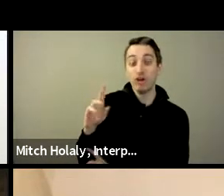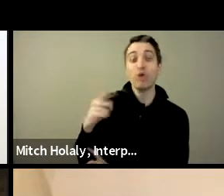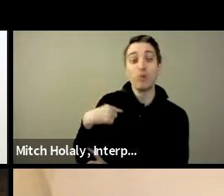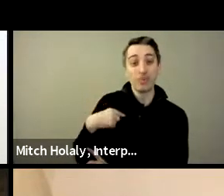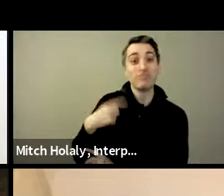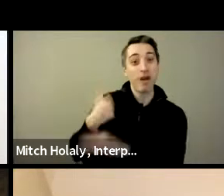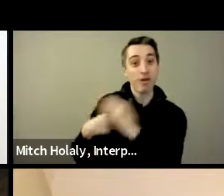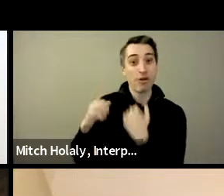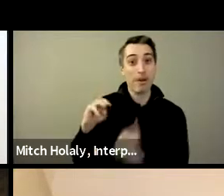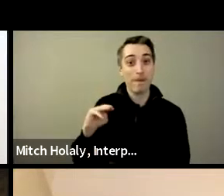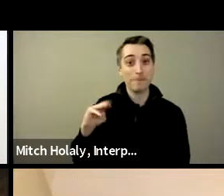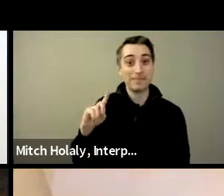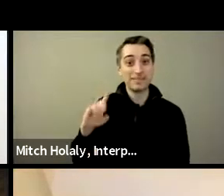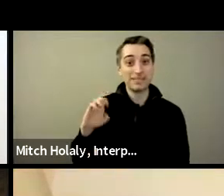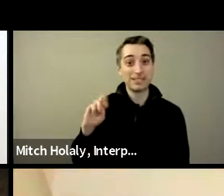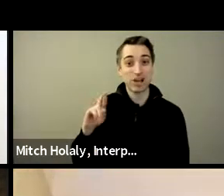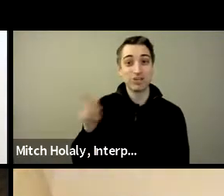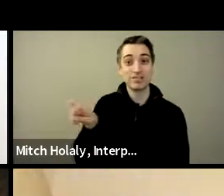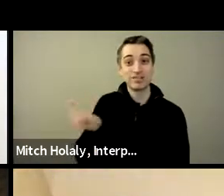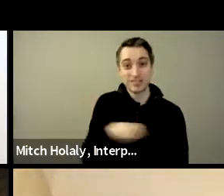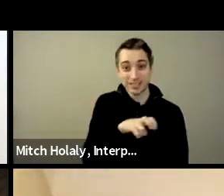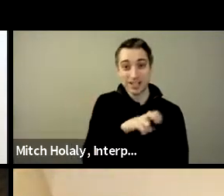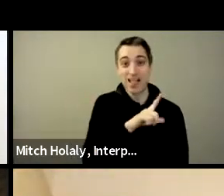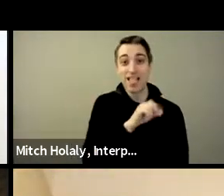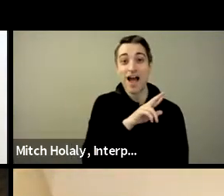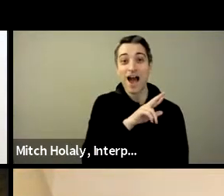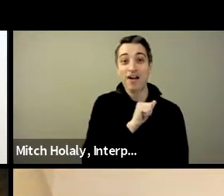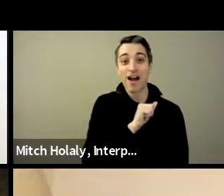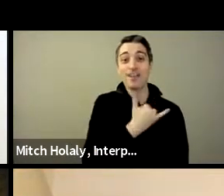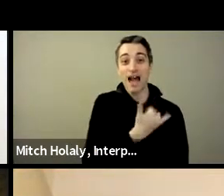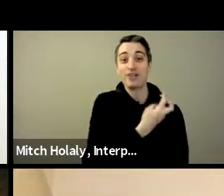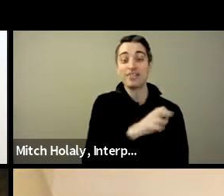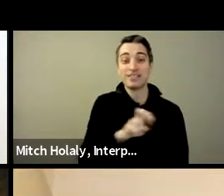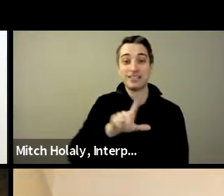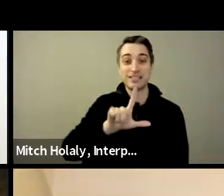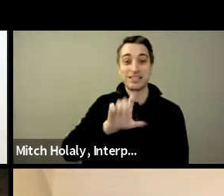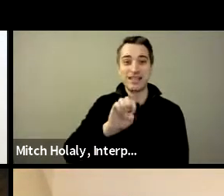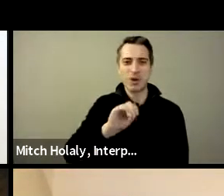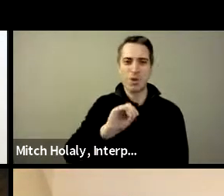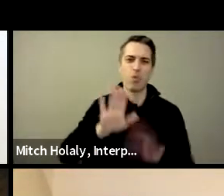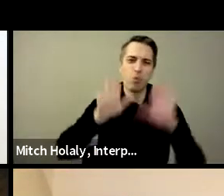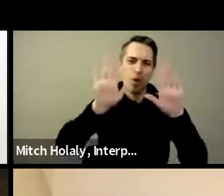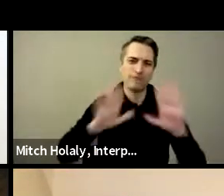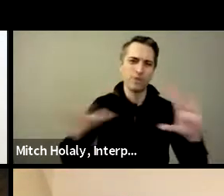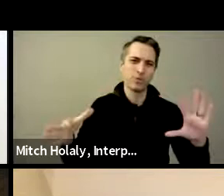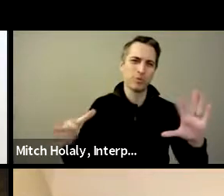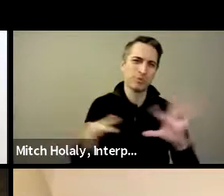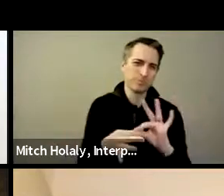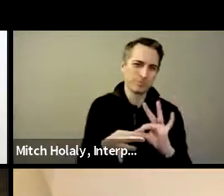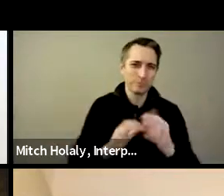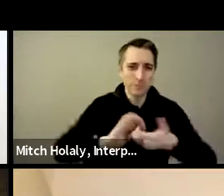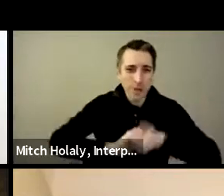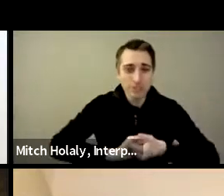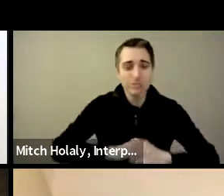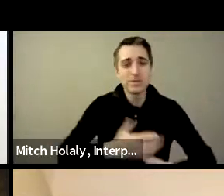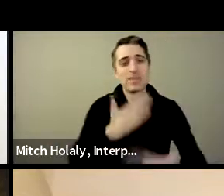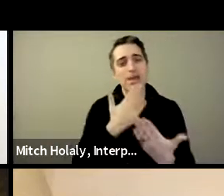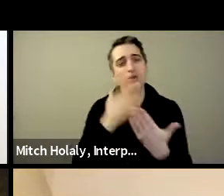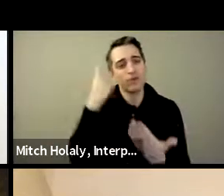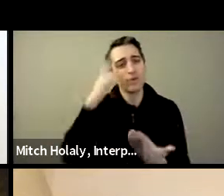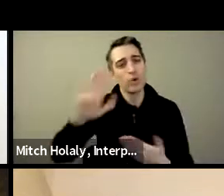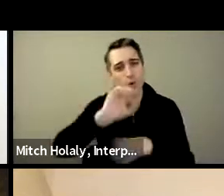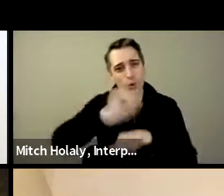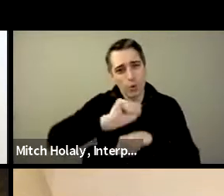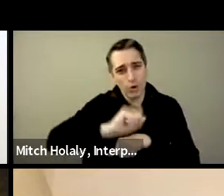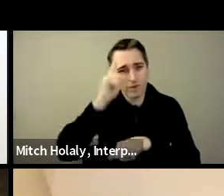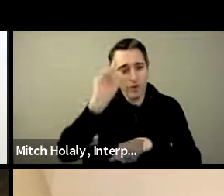we have a very nice home under Leo, and it's been a great partnership. But thank you all for all that you do for our state.